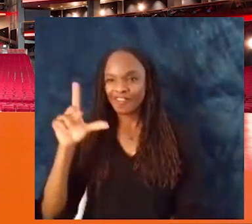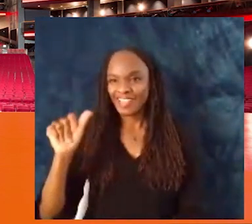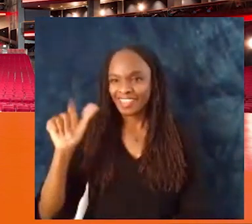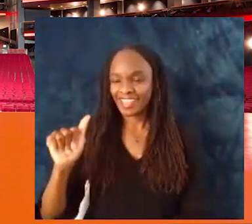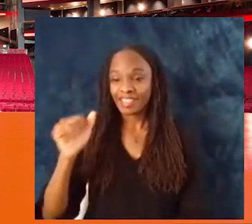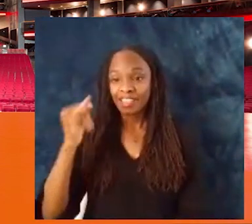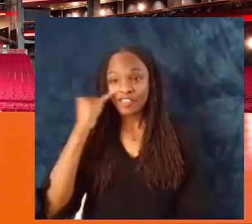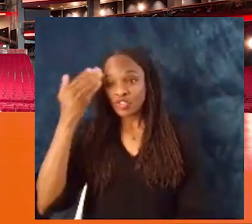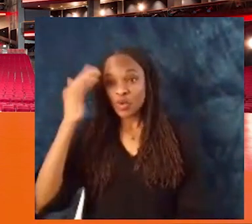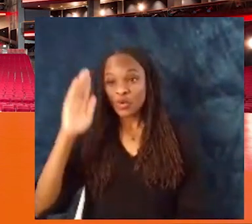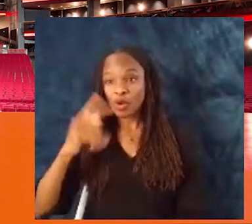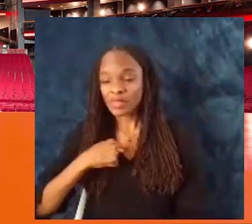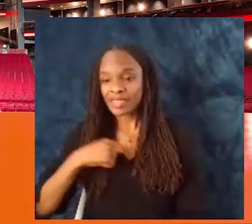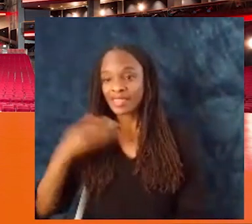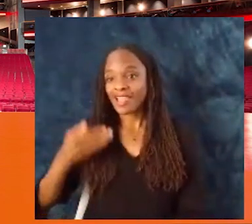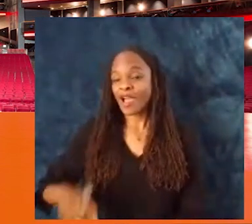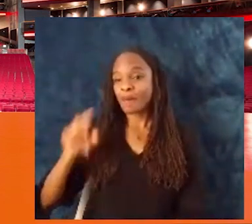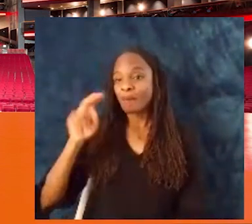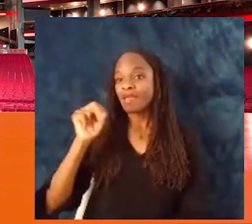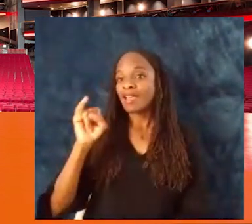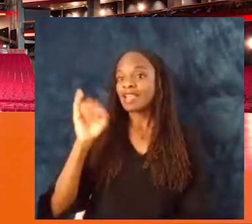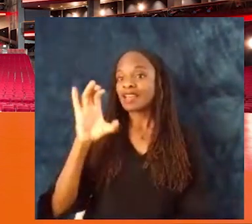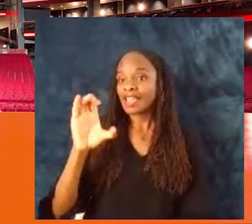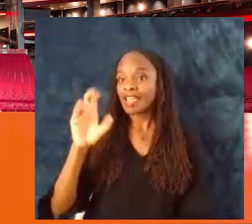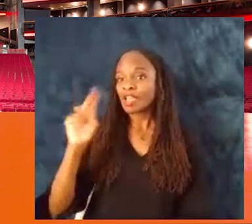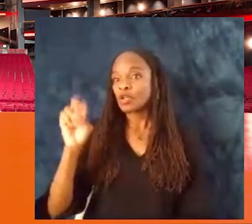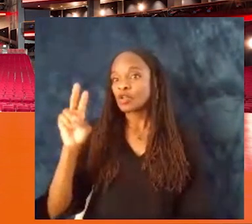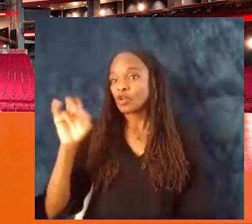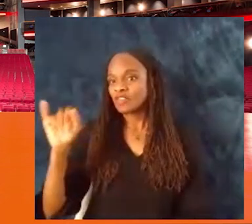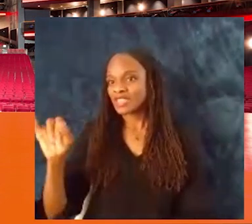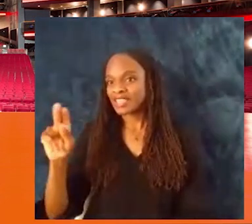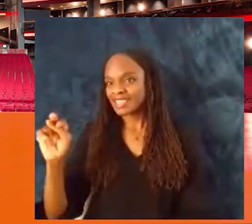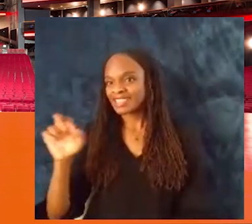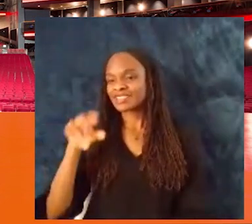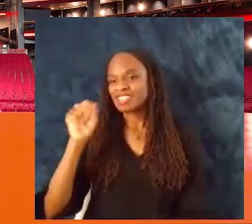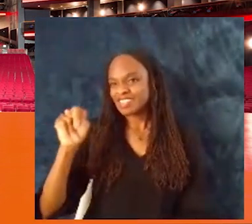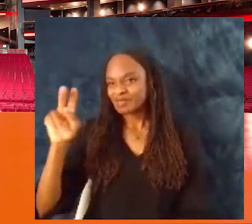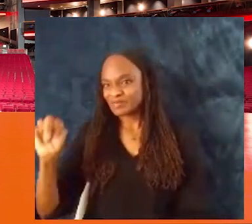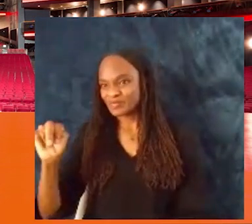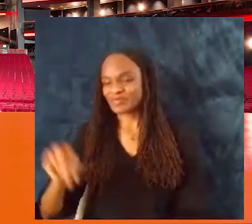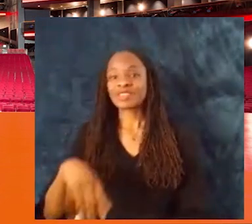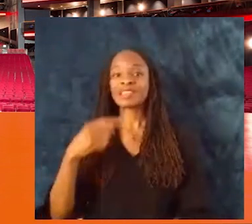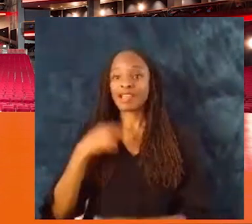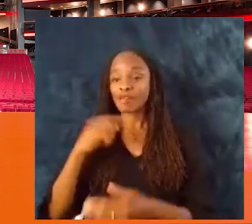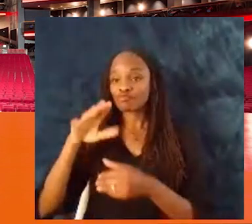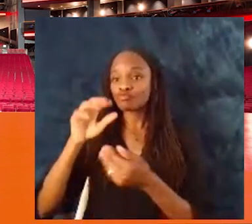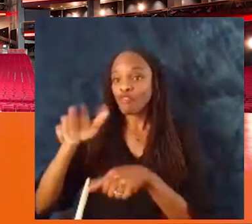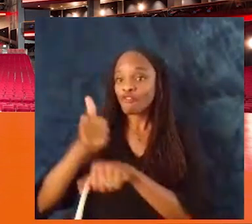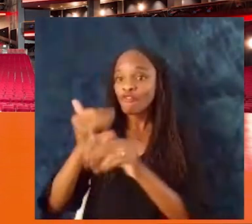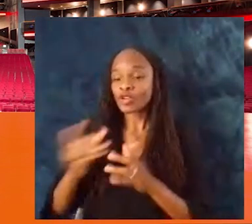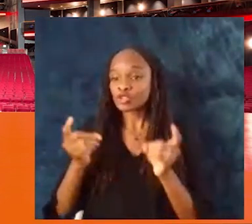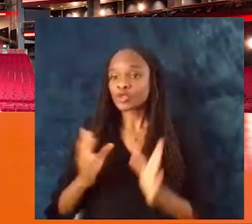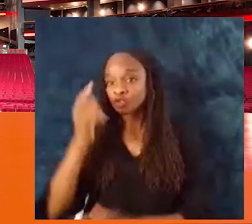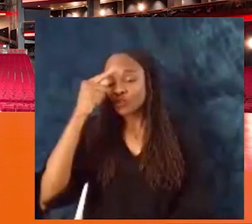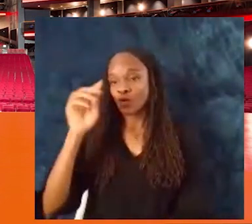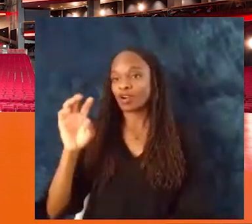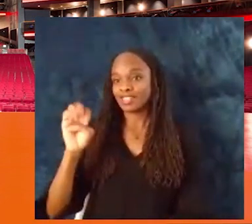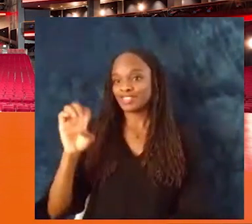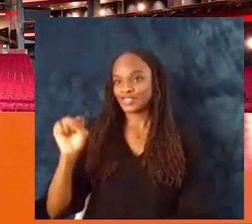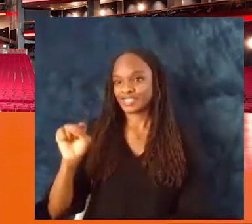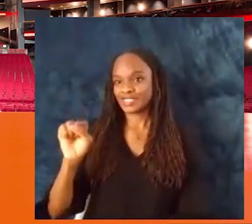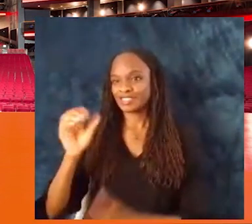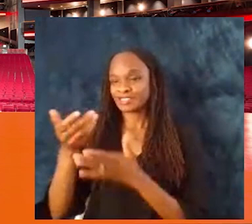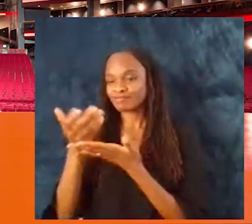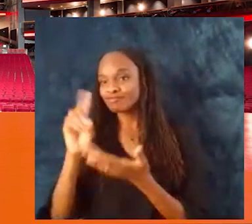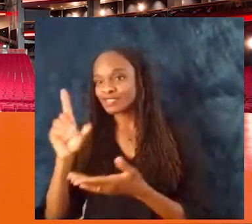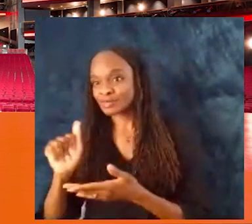me, I'm Nic Novicki, the founder and director of the Easterseals Disability Film Challenge, and I'm a proud Easterseals board member. The